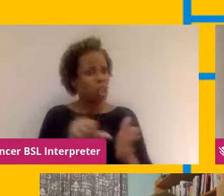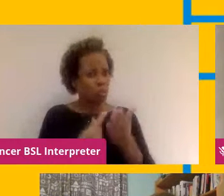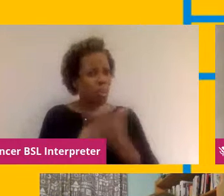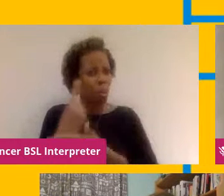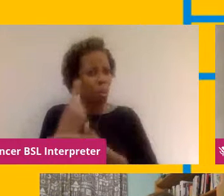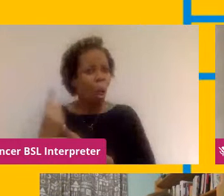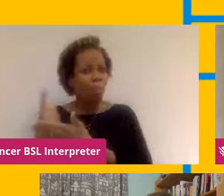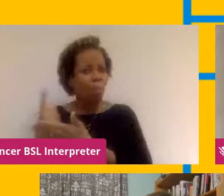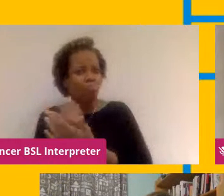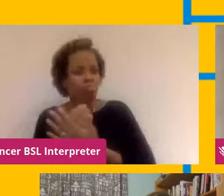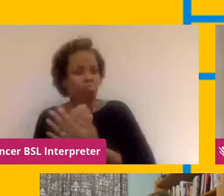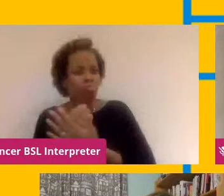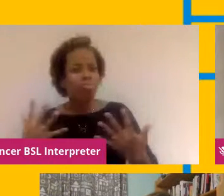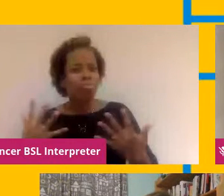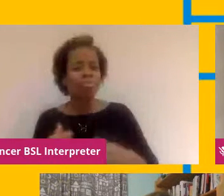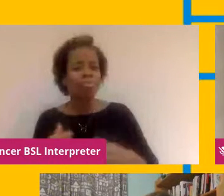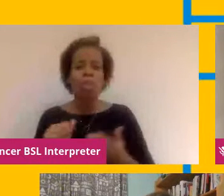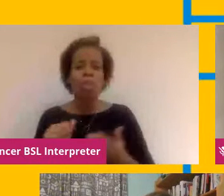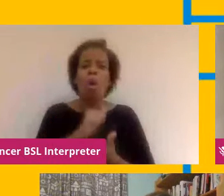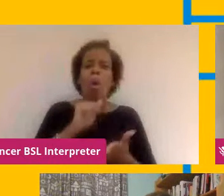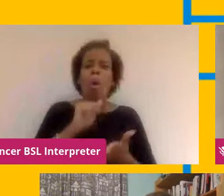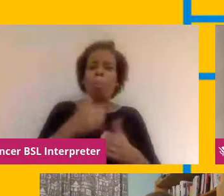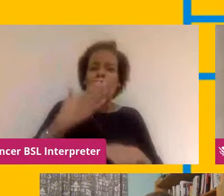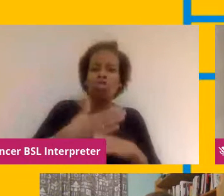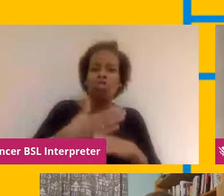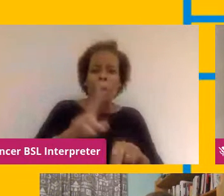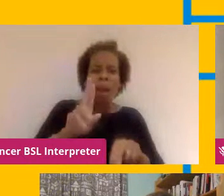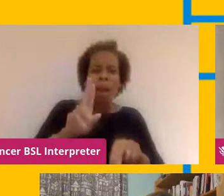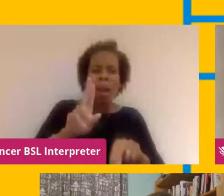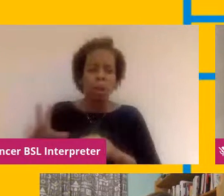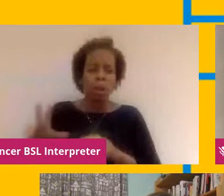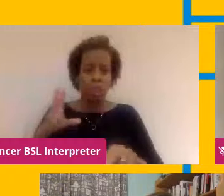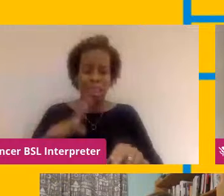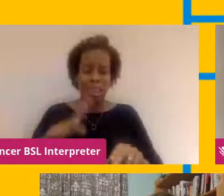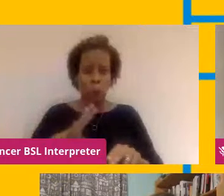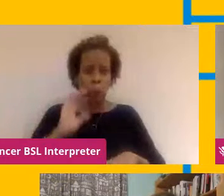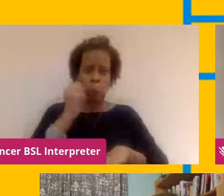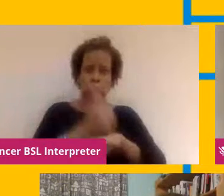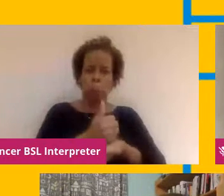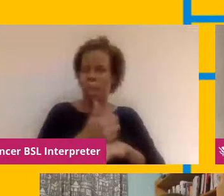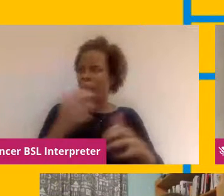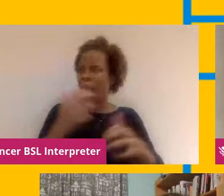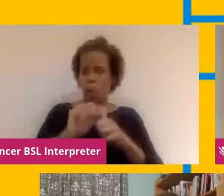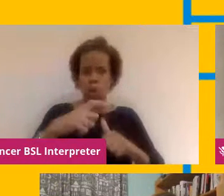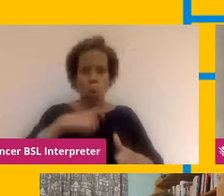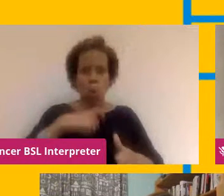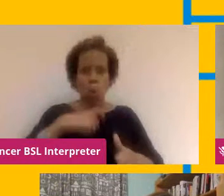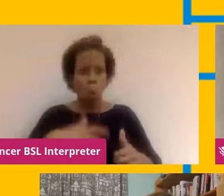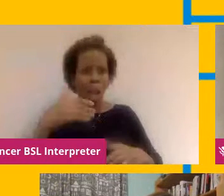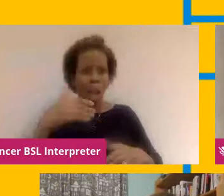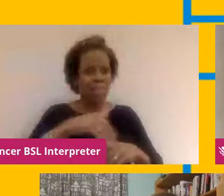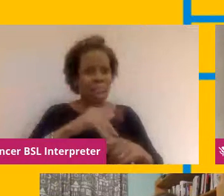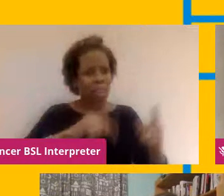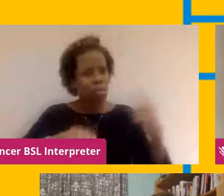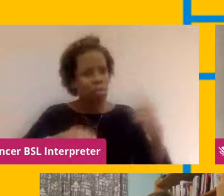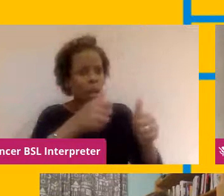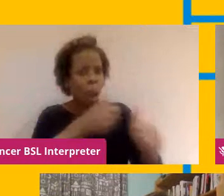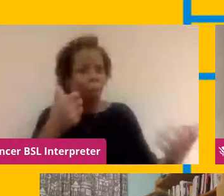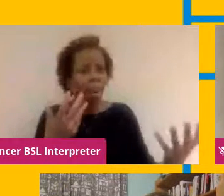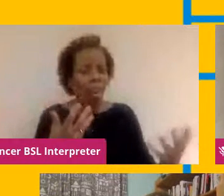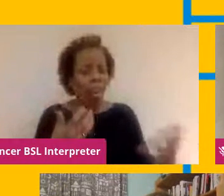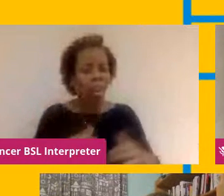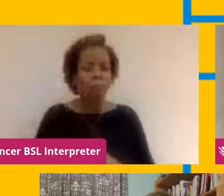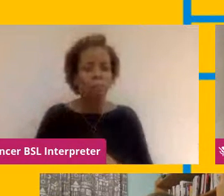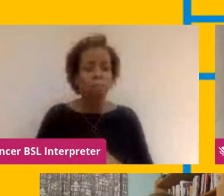job evaluation should demonstrate where roles sit within an organisation. And if you are doing a job now, for example, that's what we would